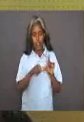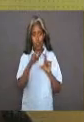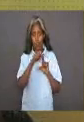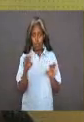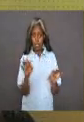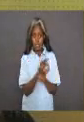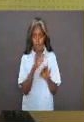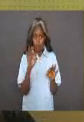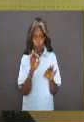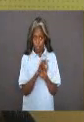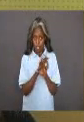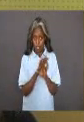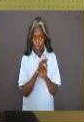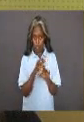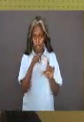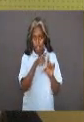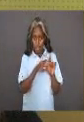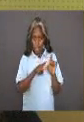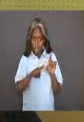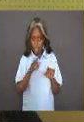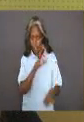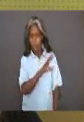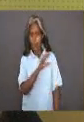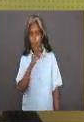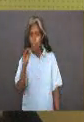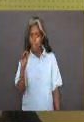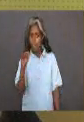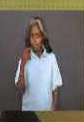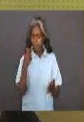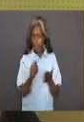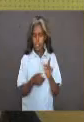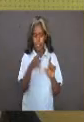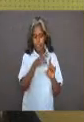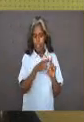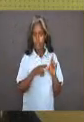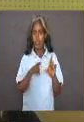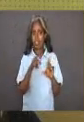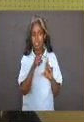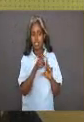trigonometric functions of an angle and its reference angle.